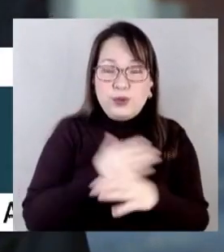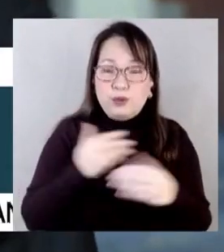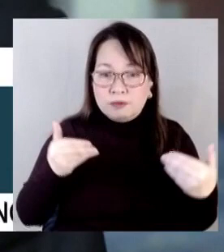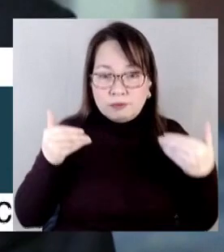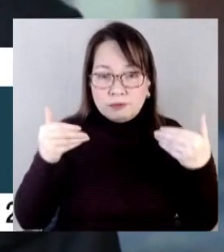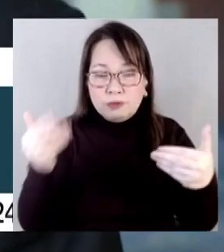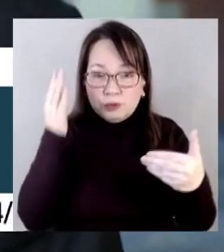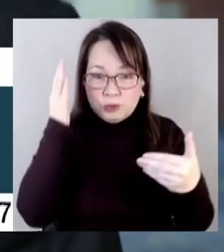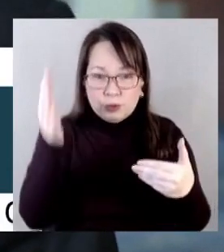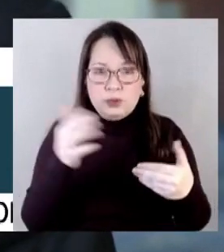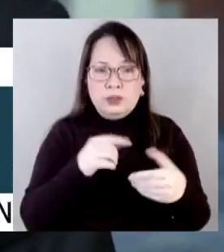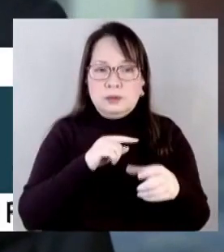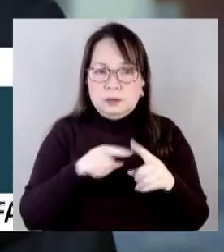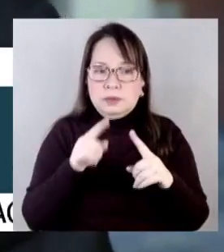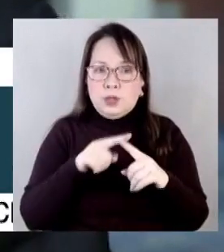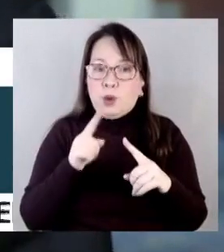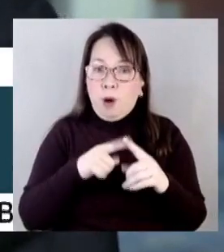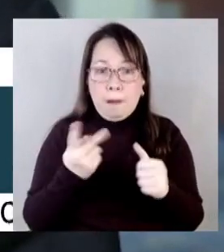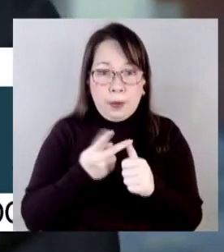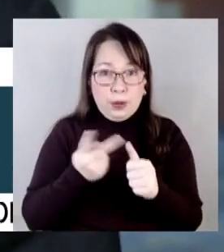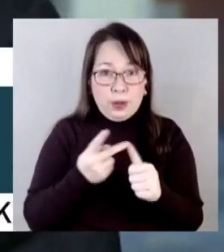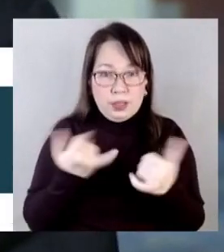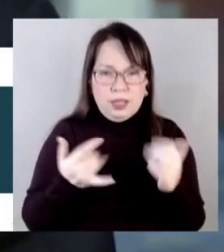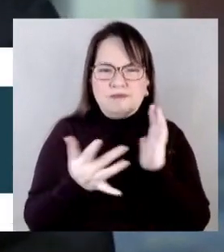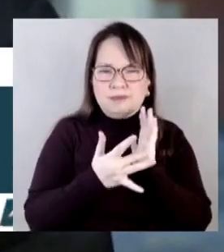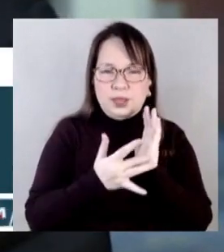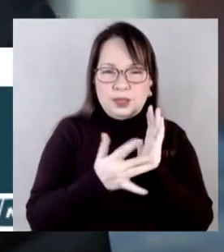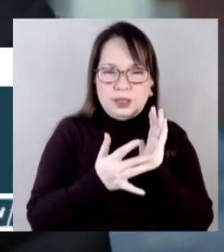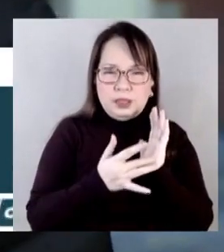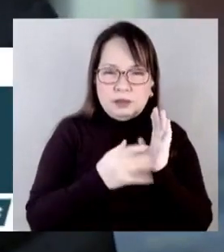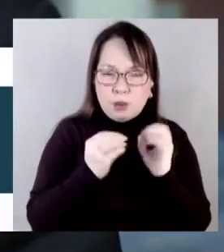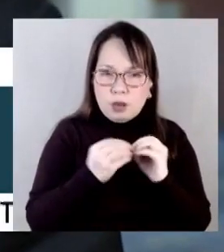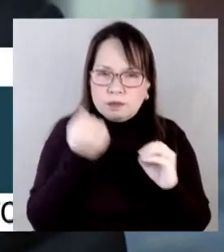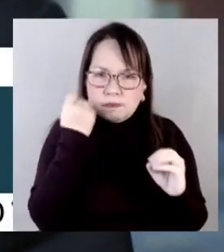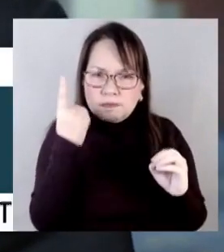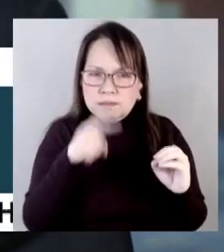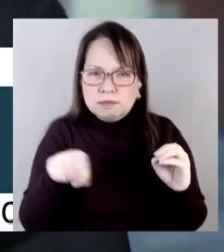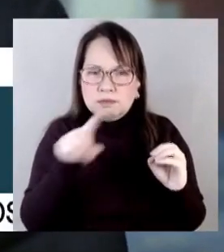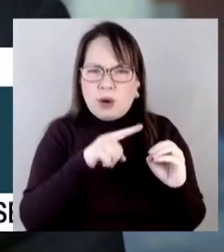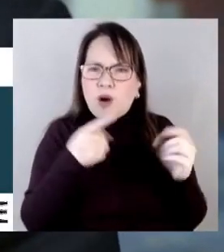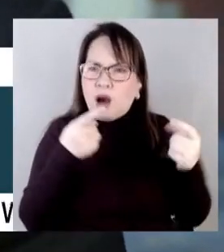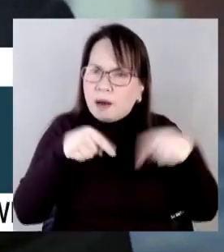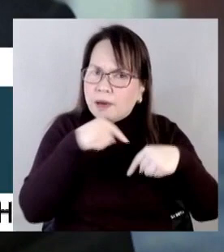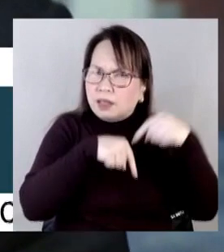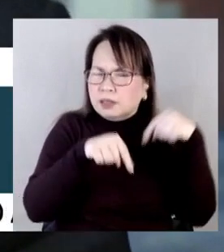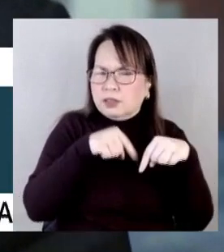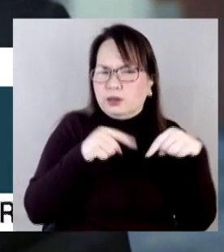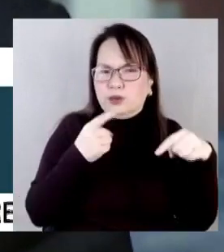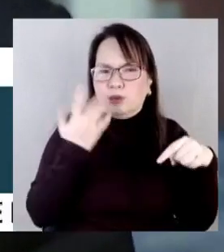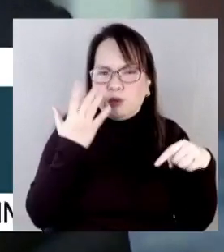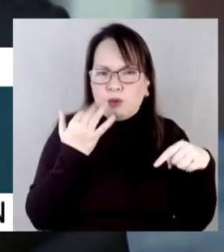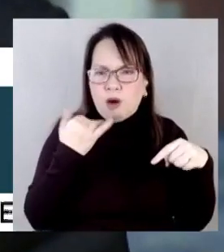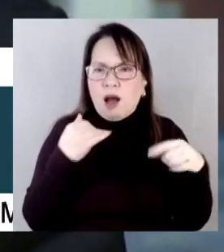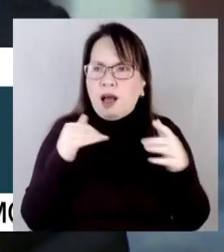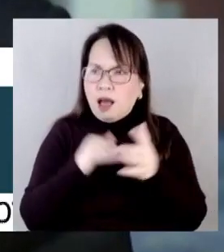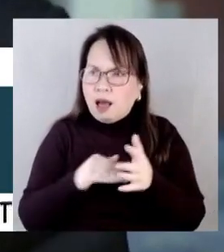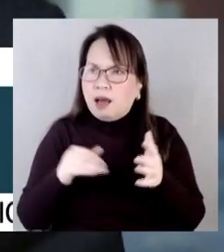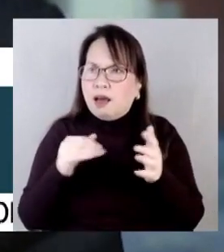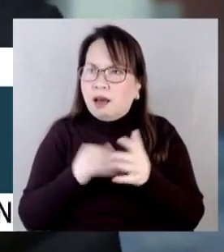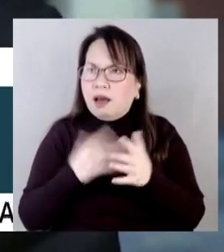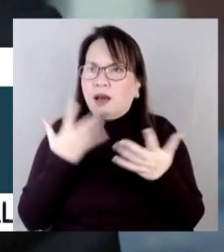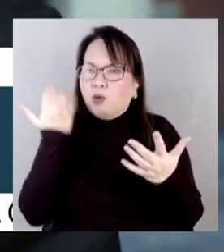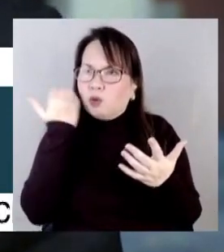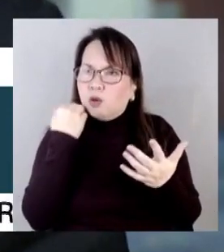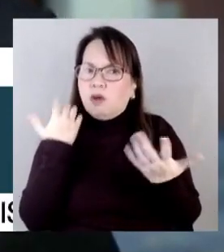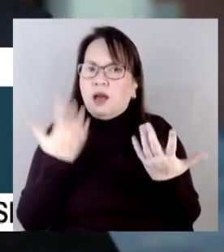But obviously, our more immediate focus is technical, understanding exactly how this happened, why the redundancies and the backups that were built